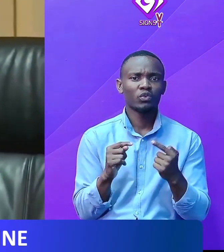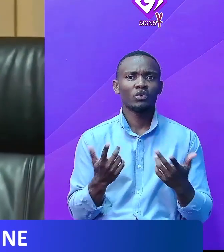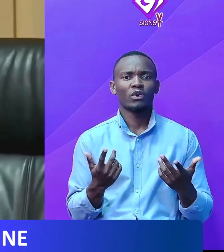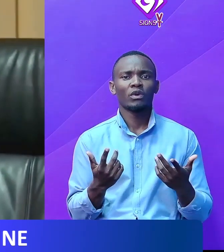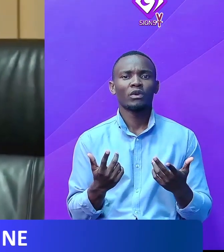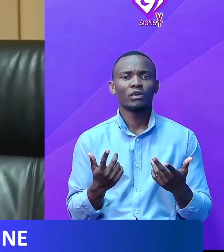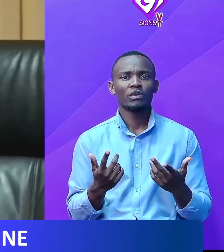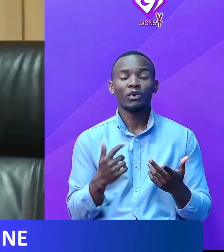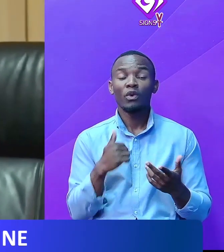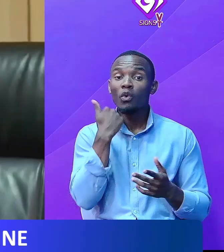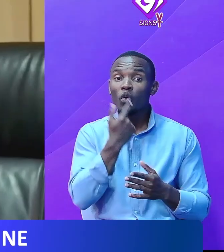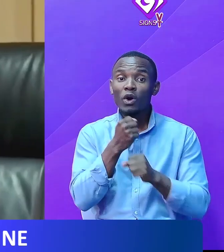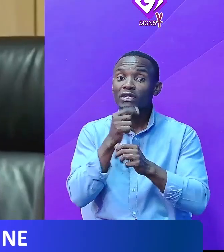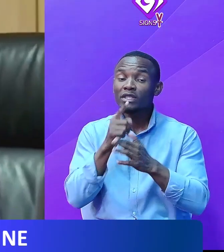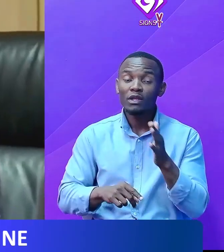has extorted you? We have